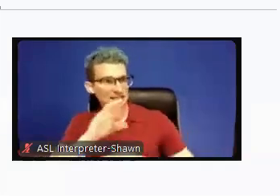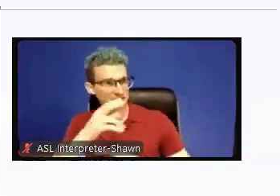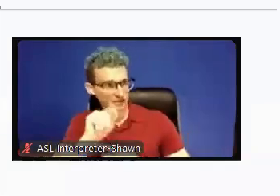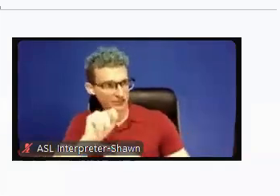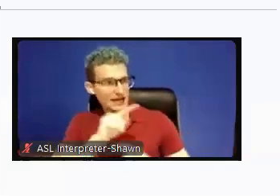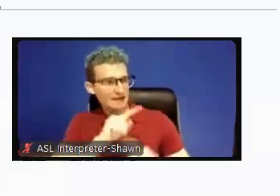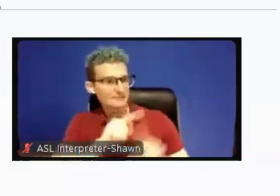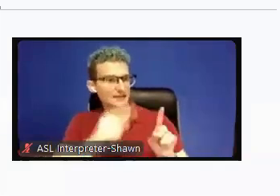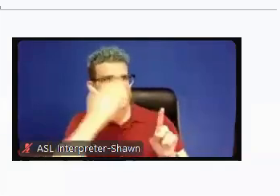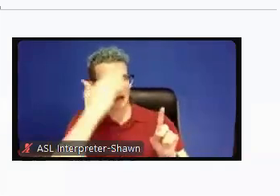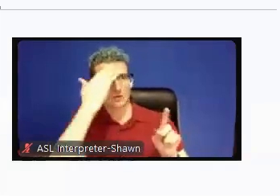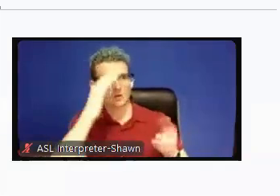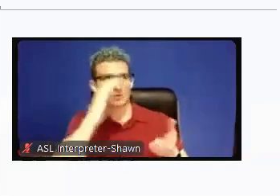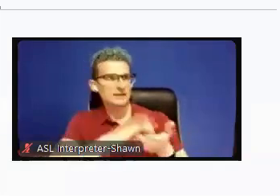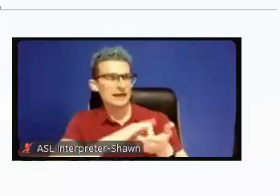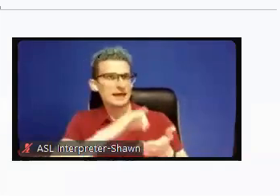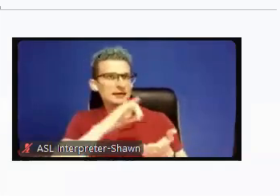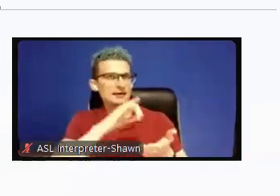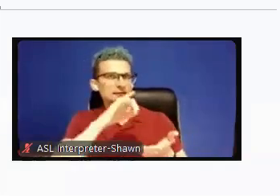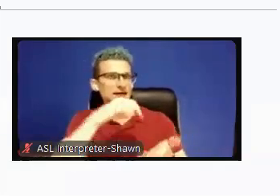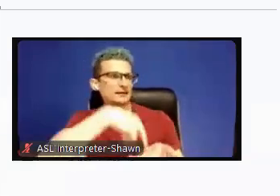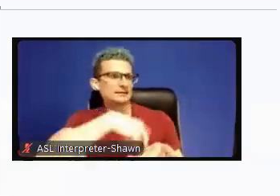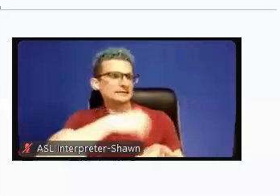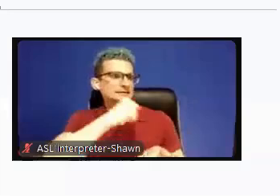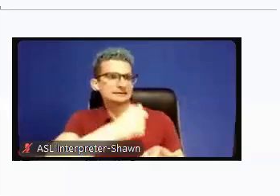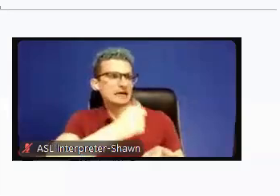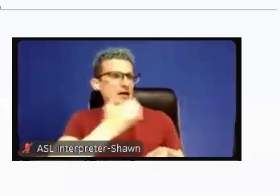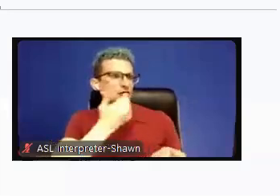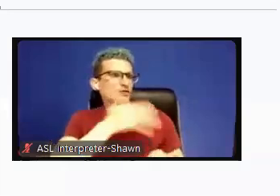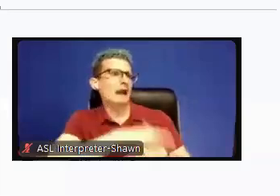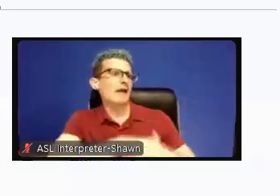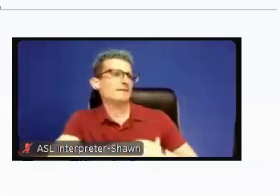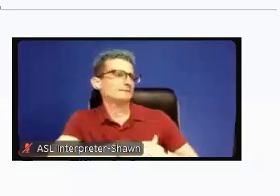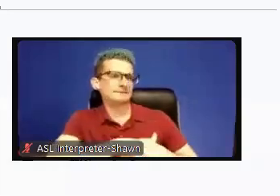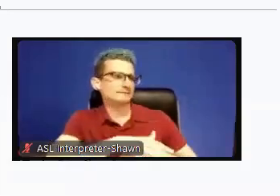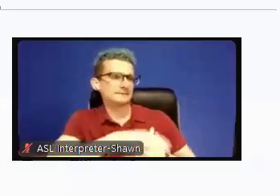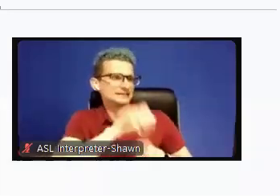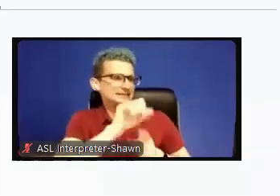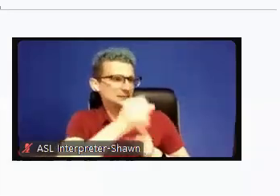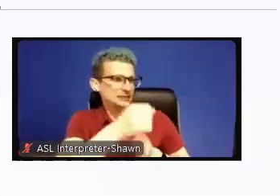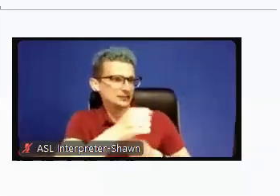is not a good enough situation or answer for you,